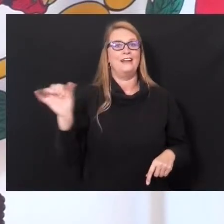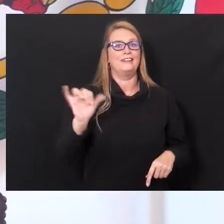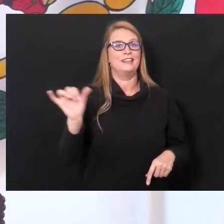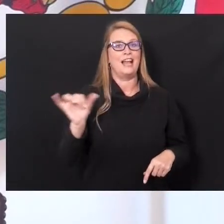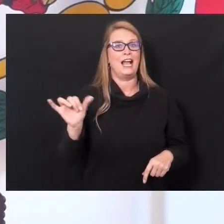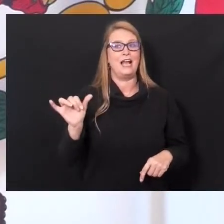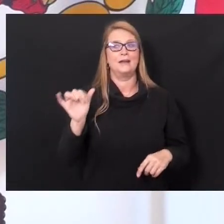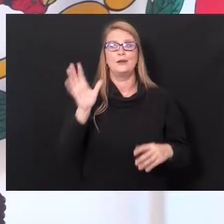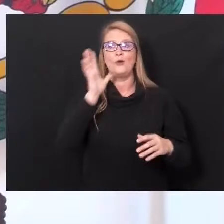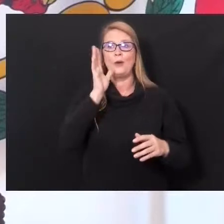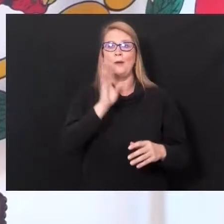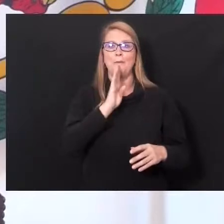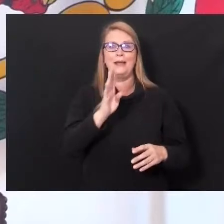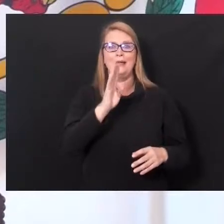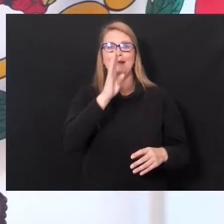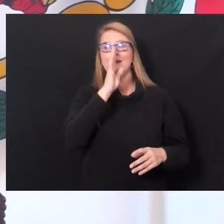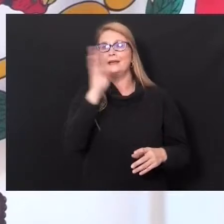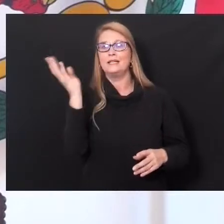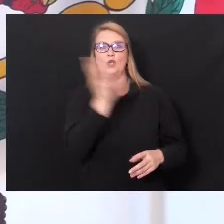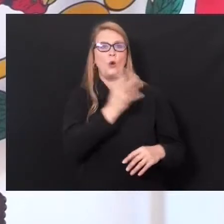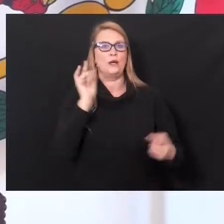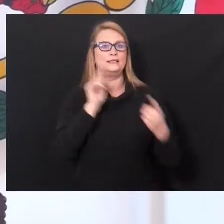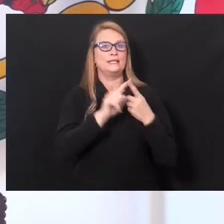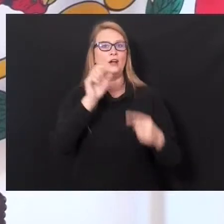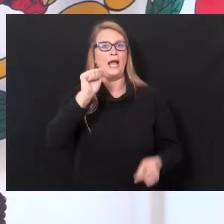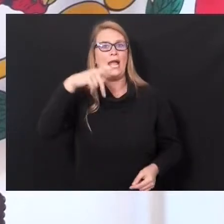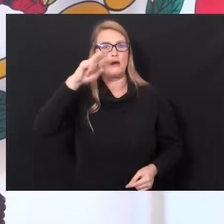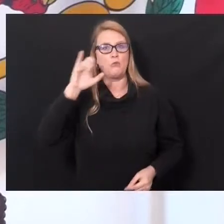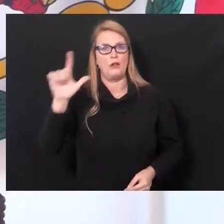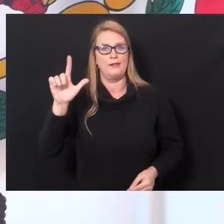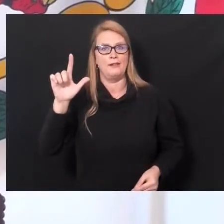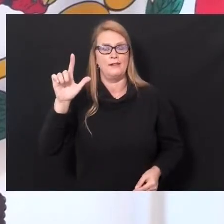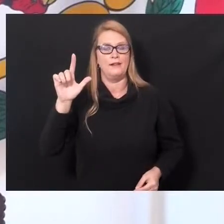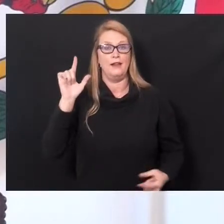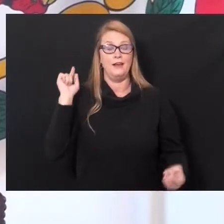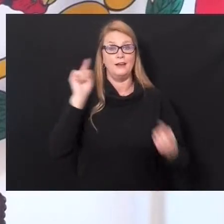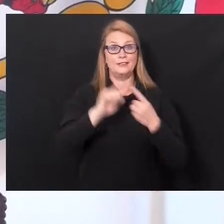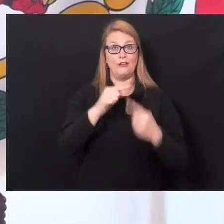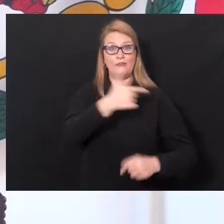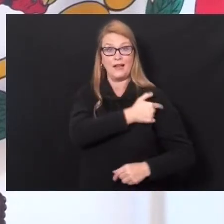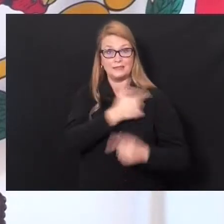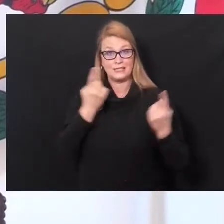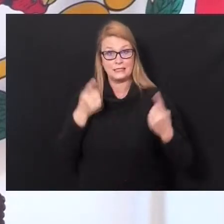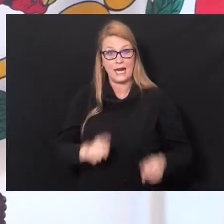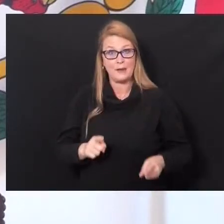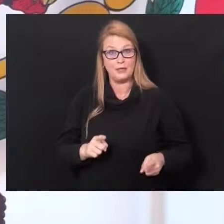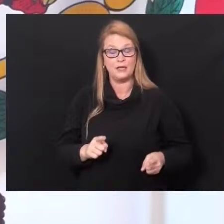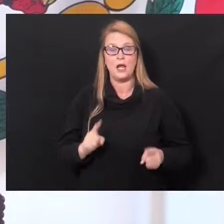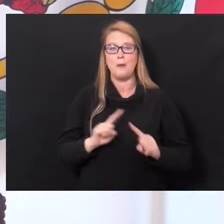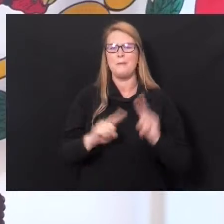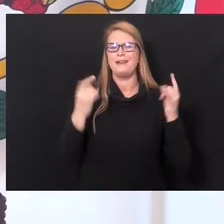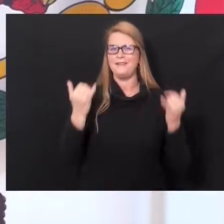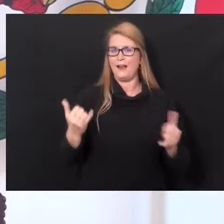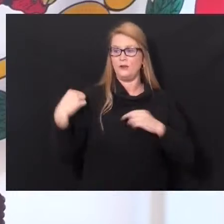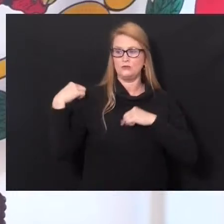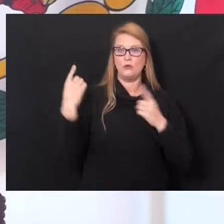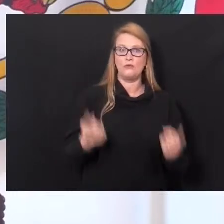on the sidelines till April before they could possibly get vaccinated. So